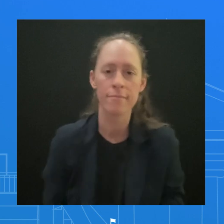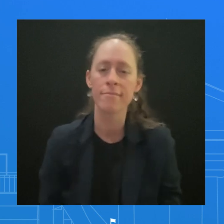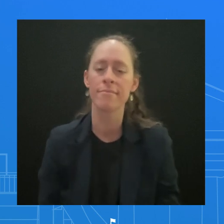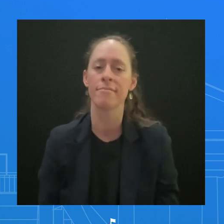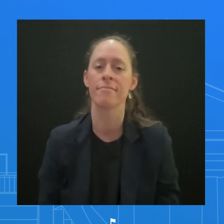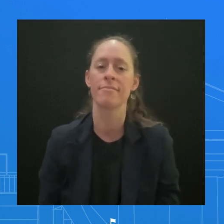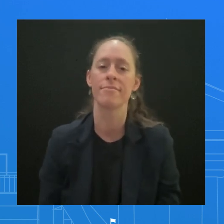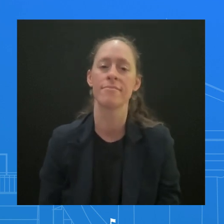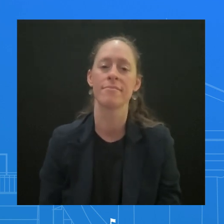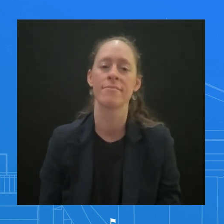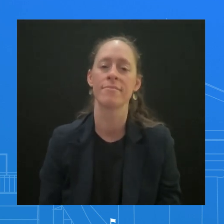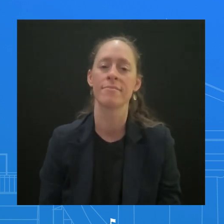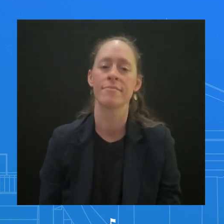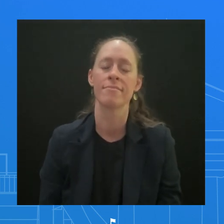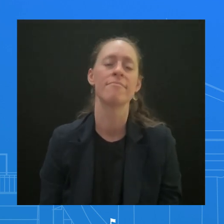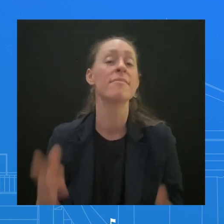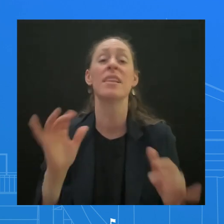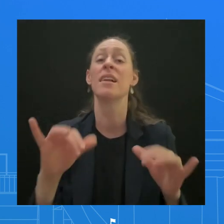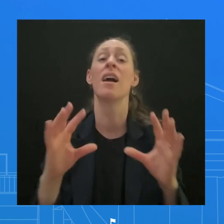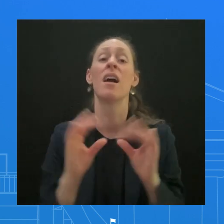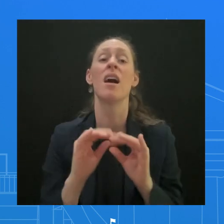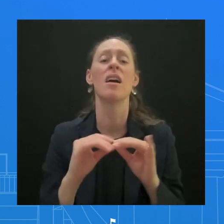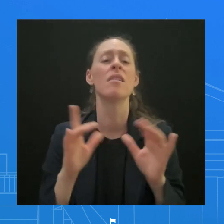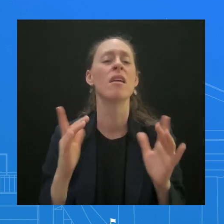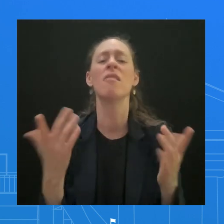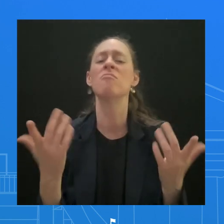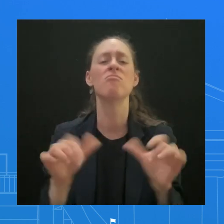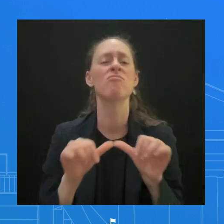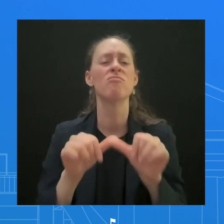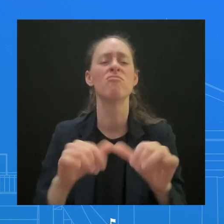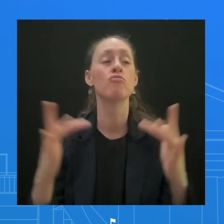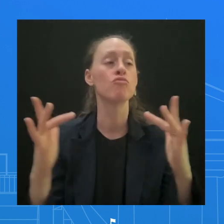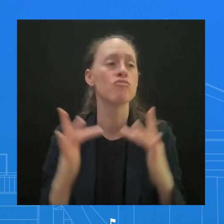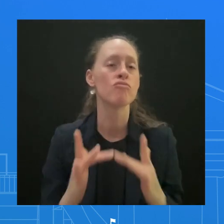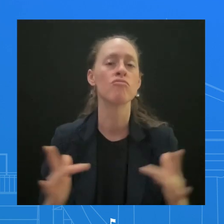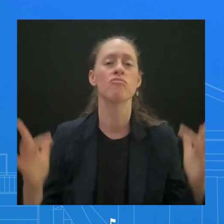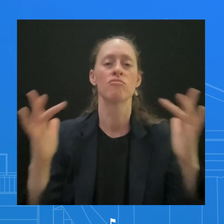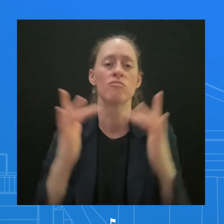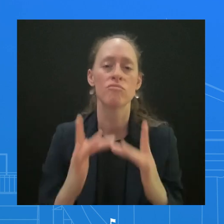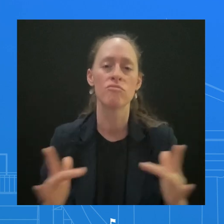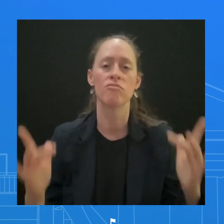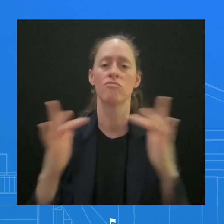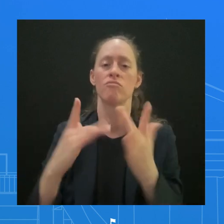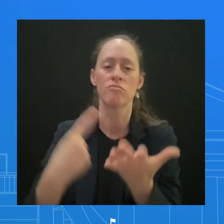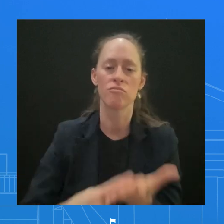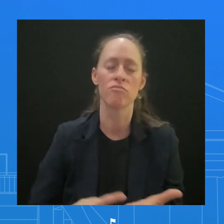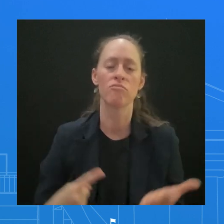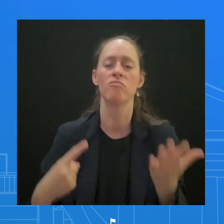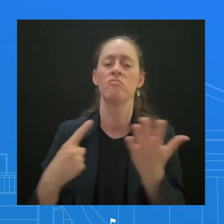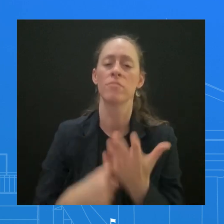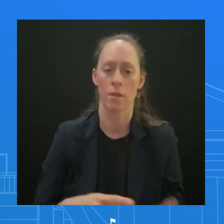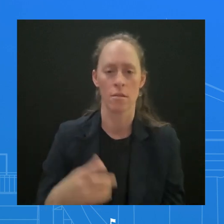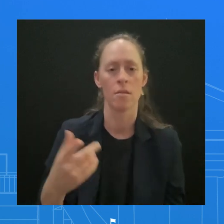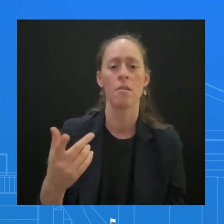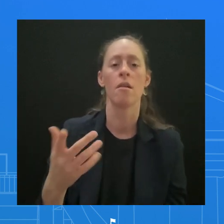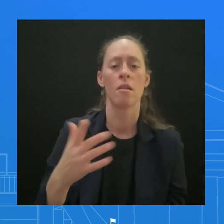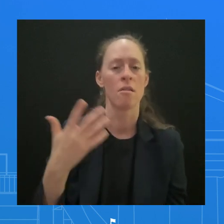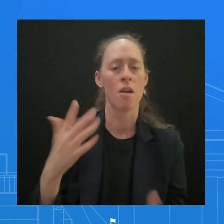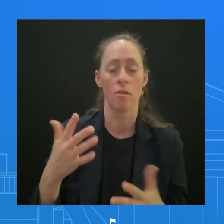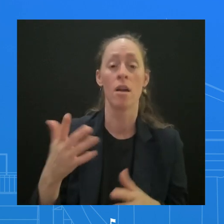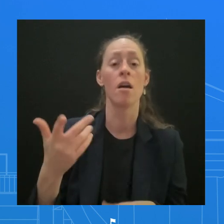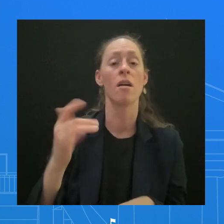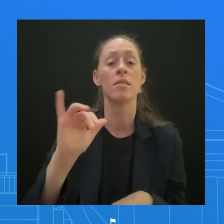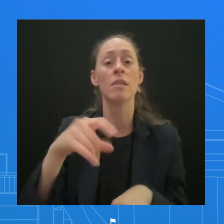continuing dialogue. We just happen to be the chair of these nuclear nations, nuclear armed